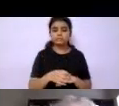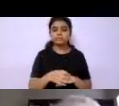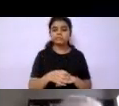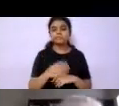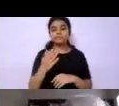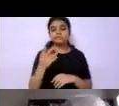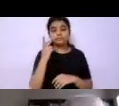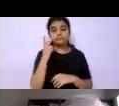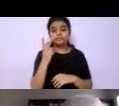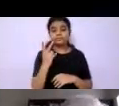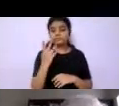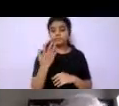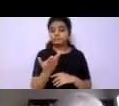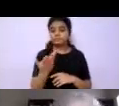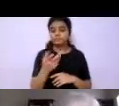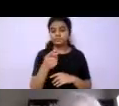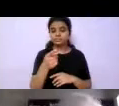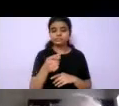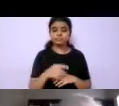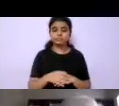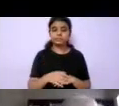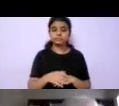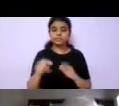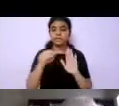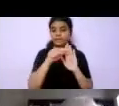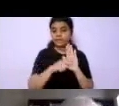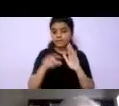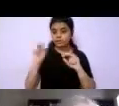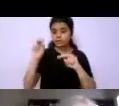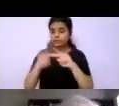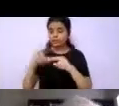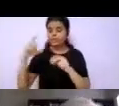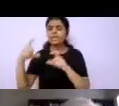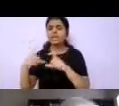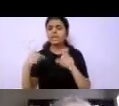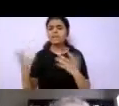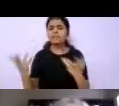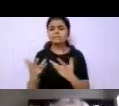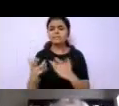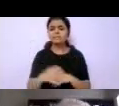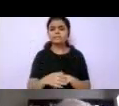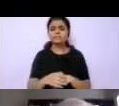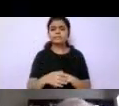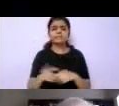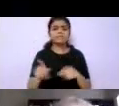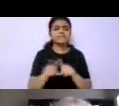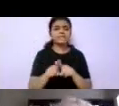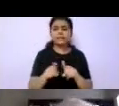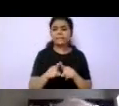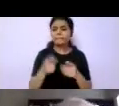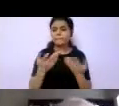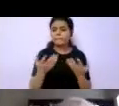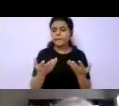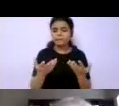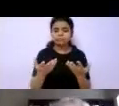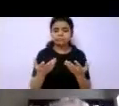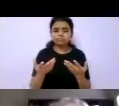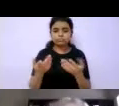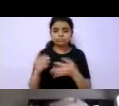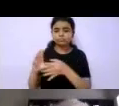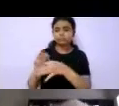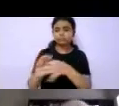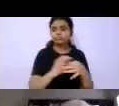Proponents of an ethic of care, on the other hand, have attempted to rehabilitate and revalue a